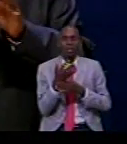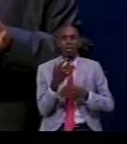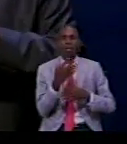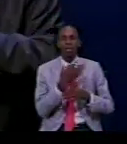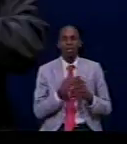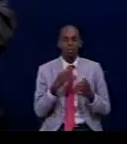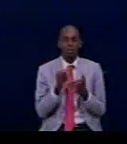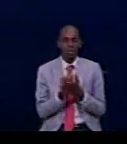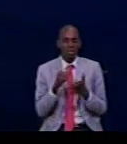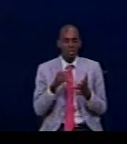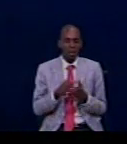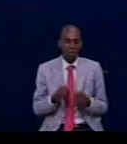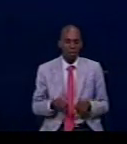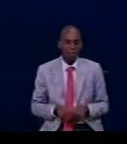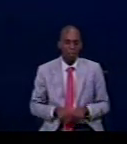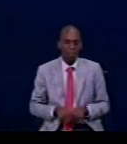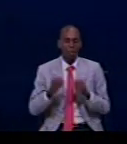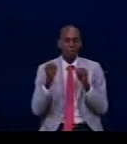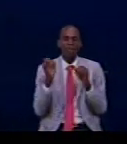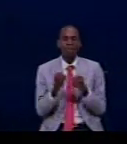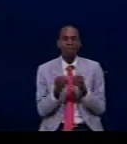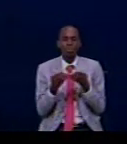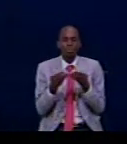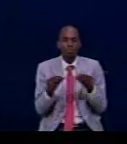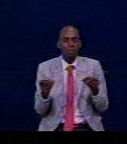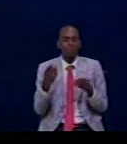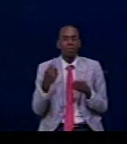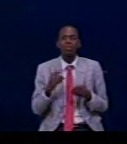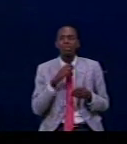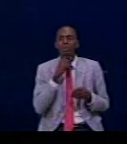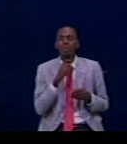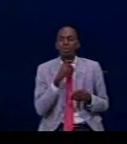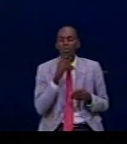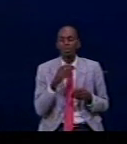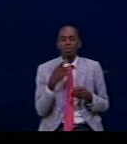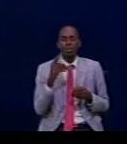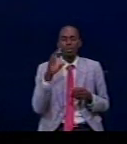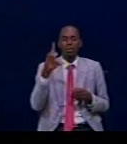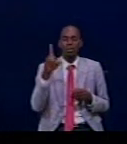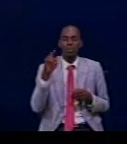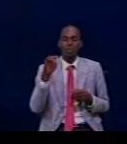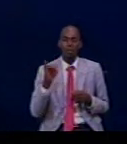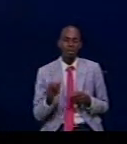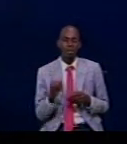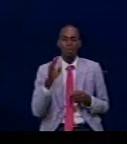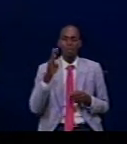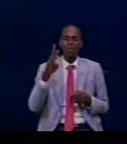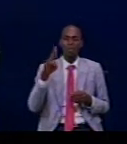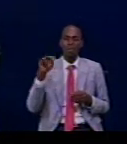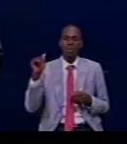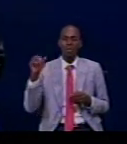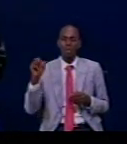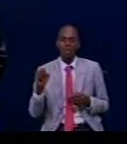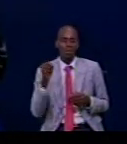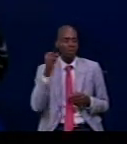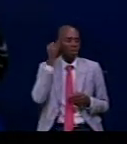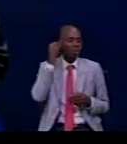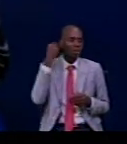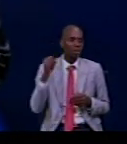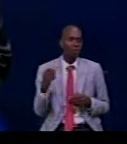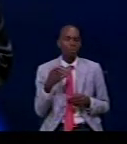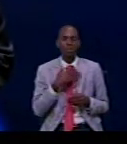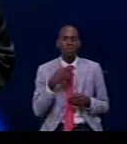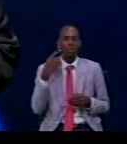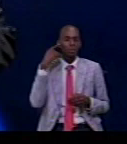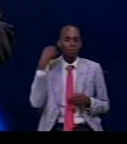in pieces, the iron, the brass, the clay, the silver, and the gold, the great God